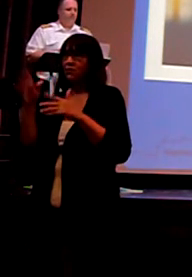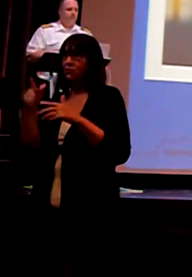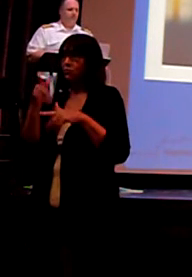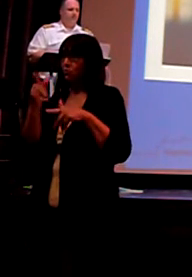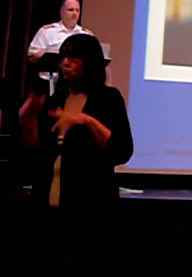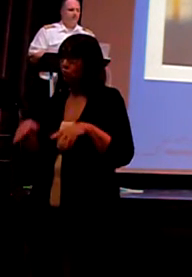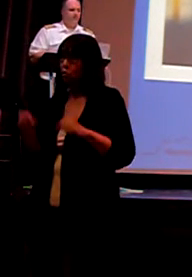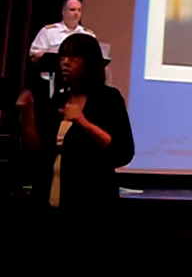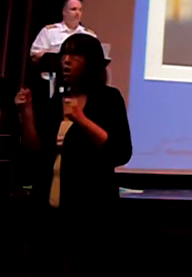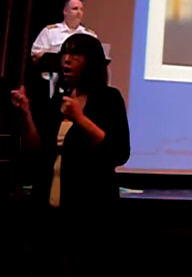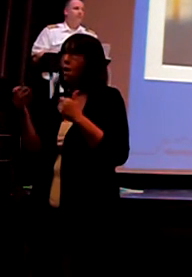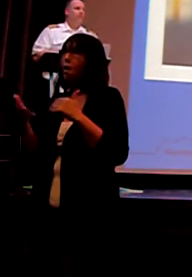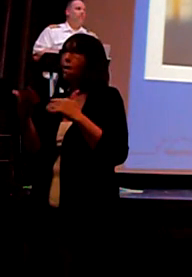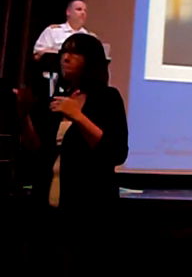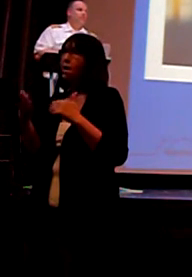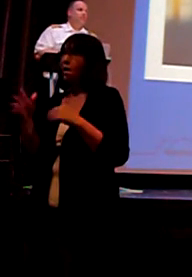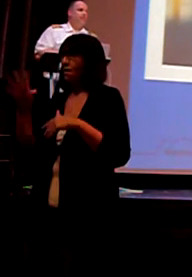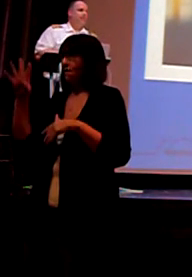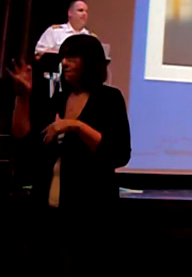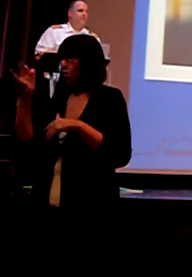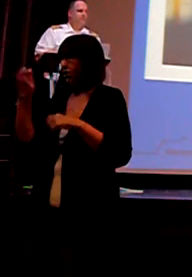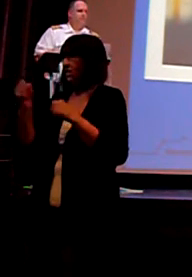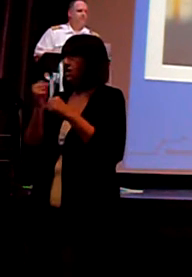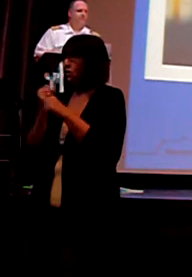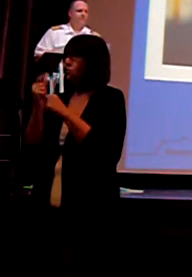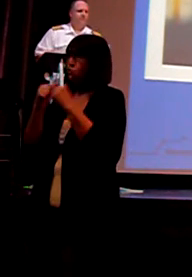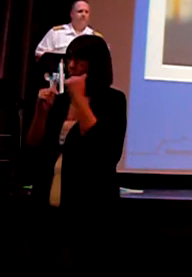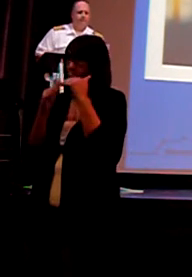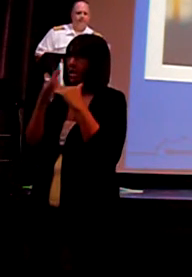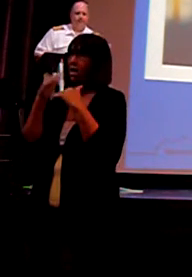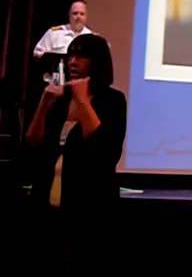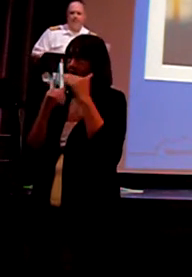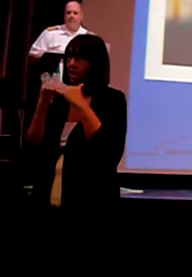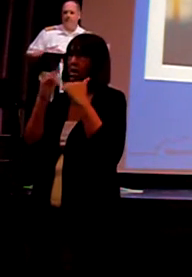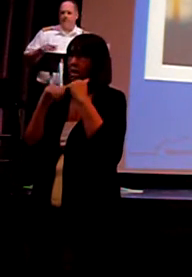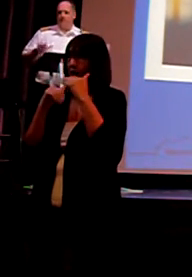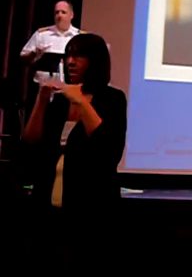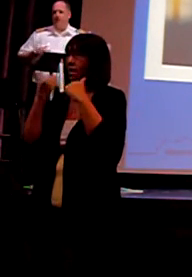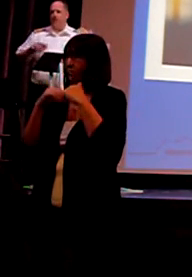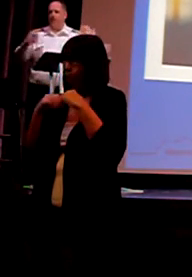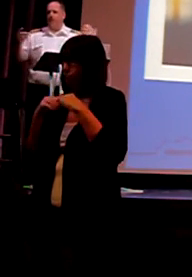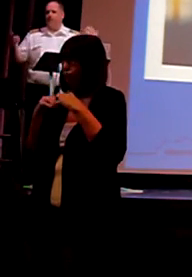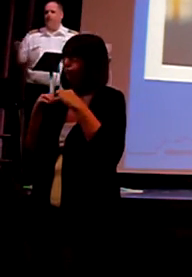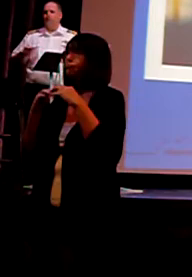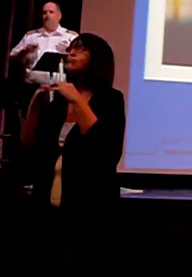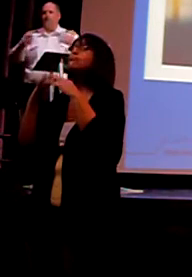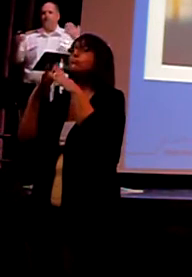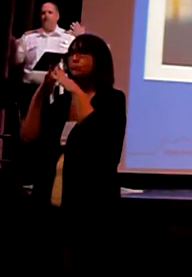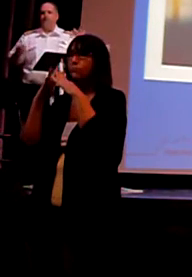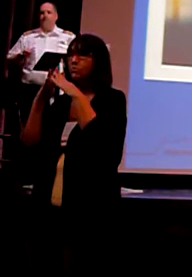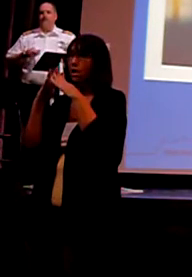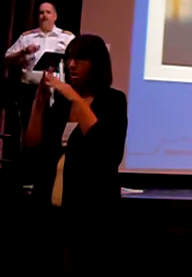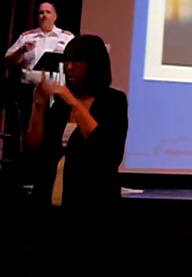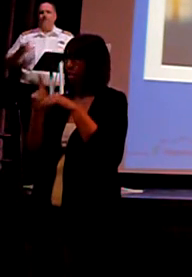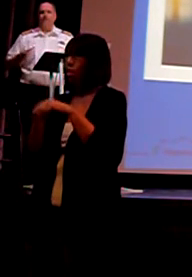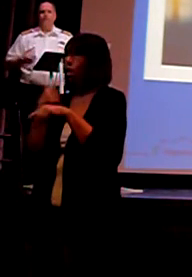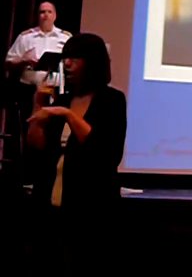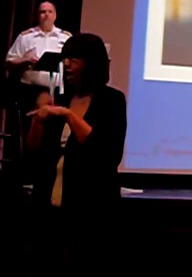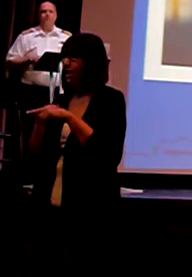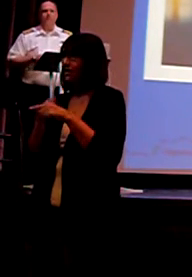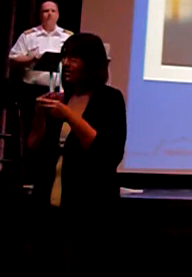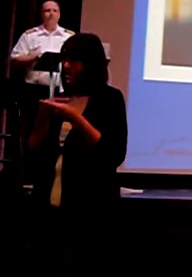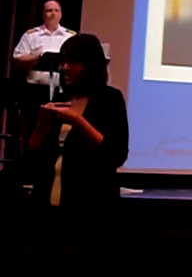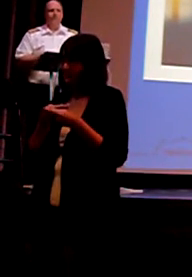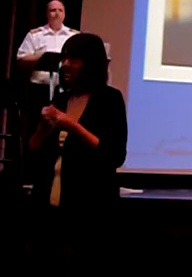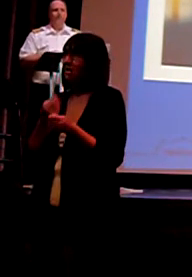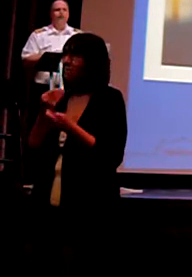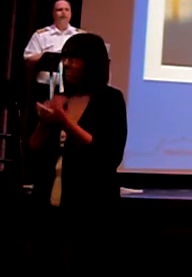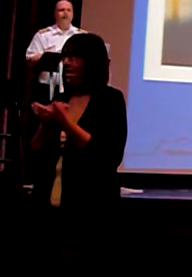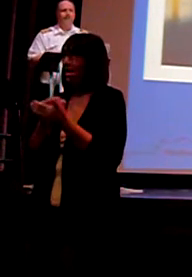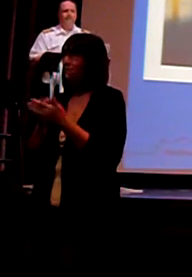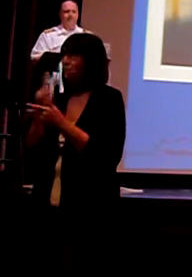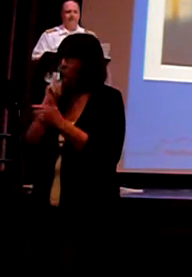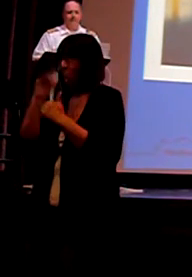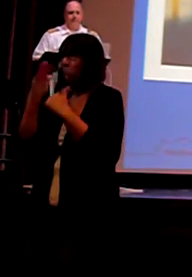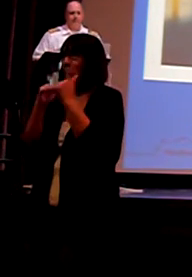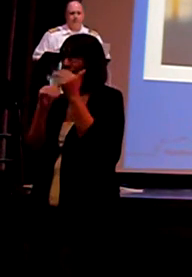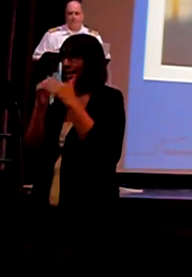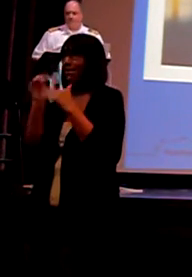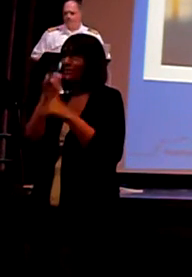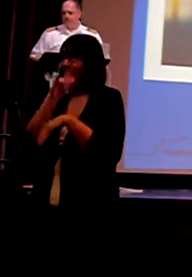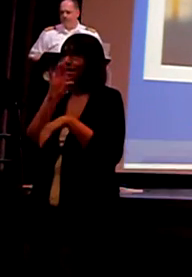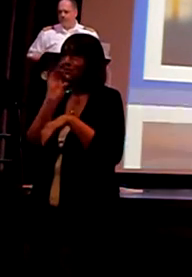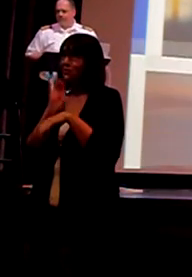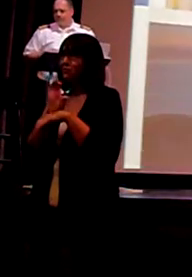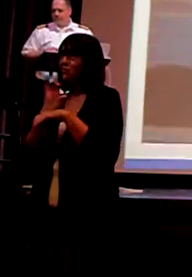about 400 to build it. It was long investments of the people that were building these